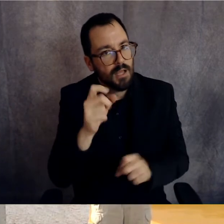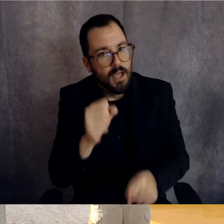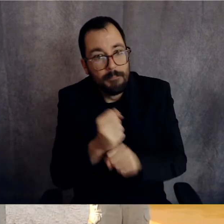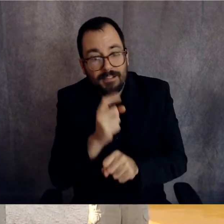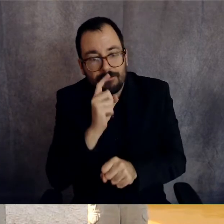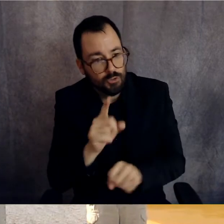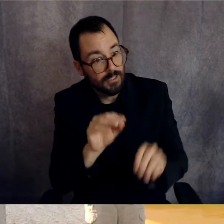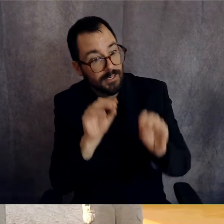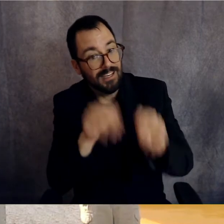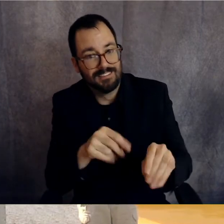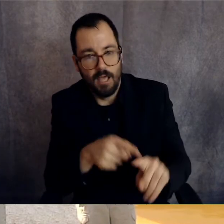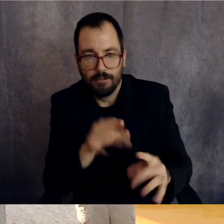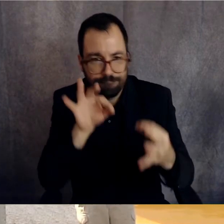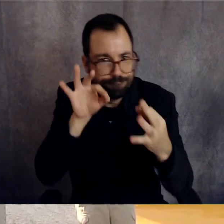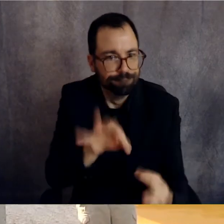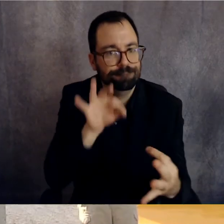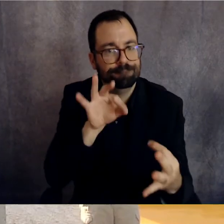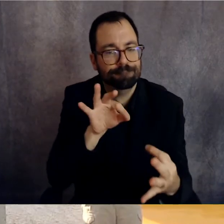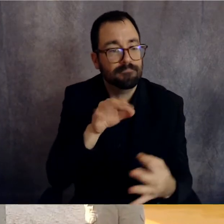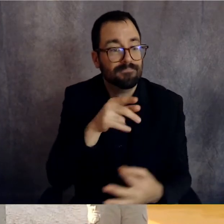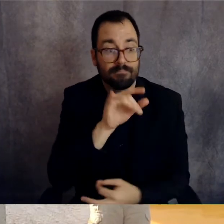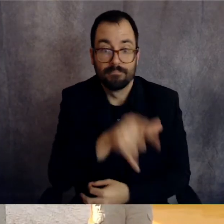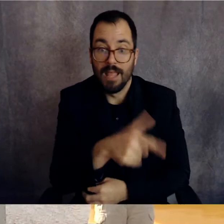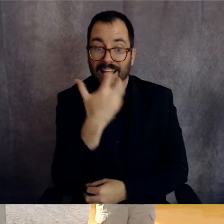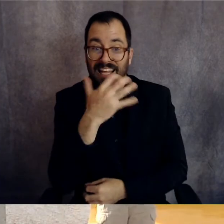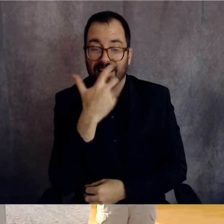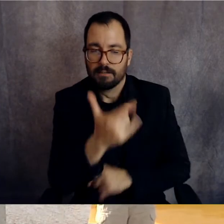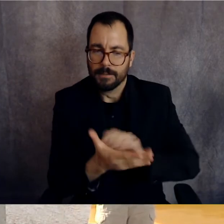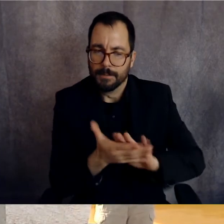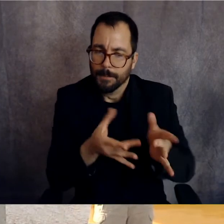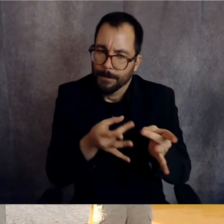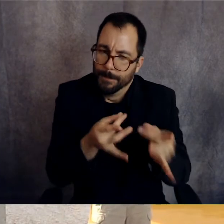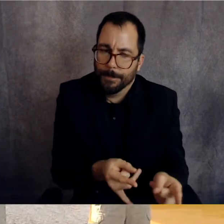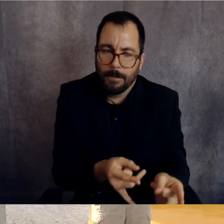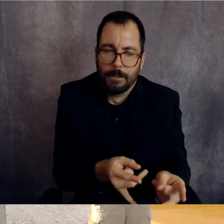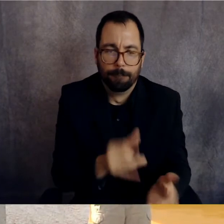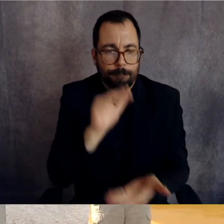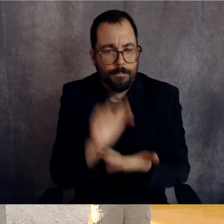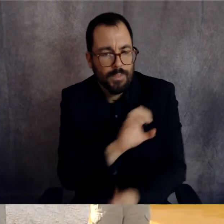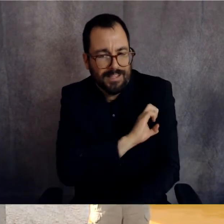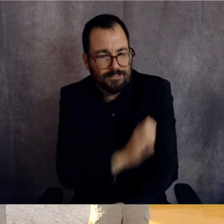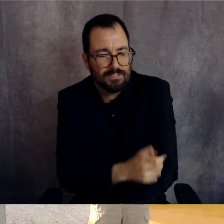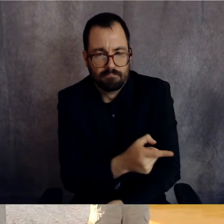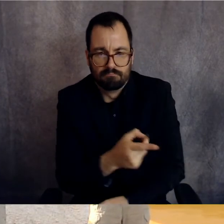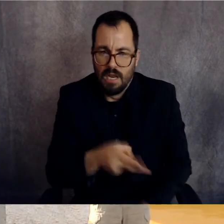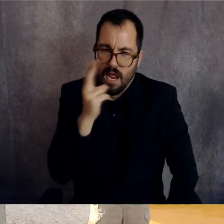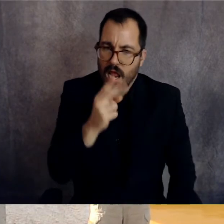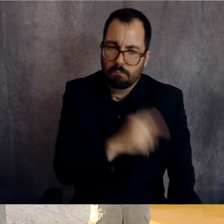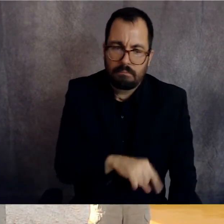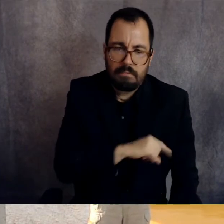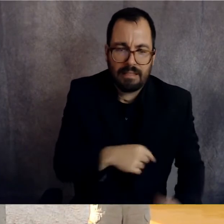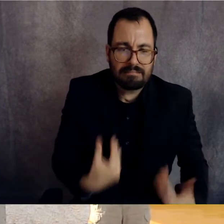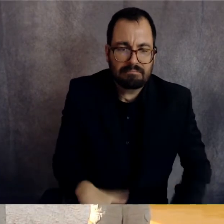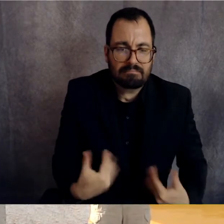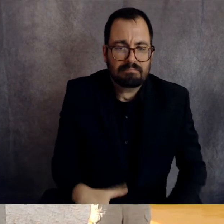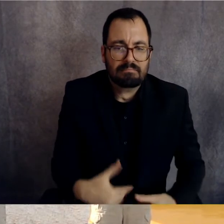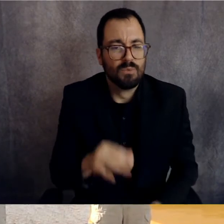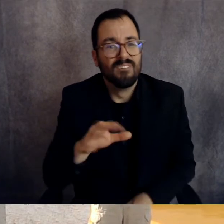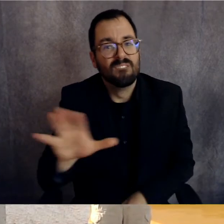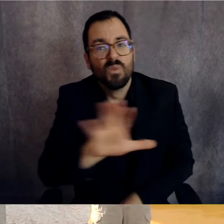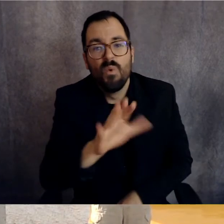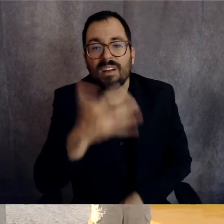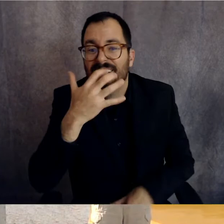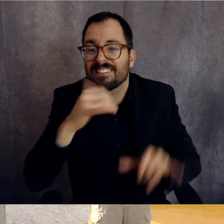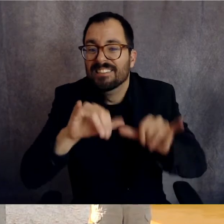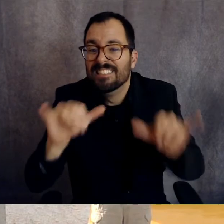high efficiency, they're very high quality. And so if you've got an old heating system and you're worried about it, please